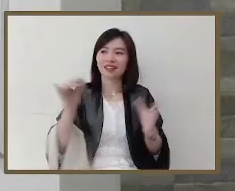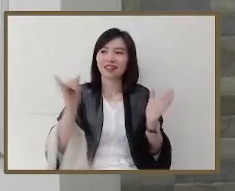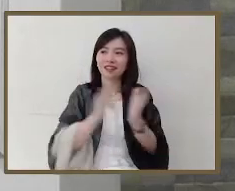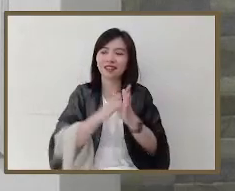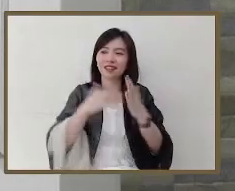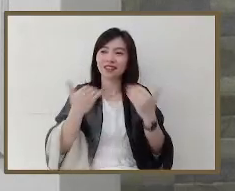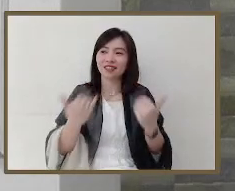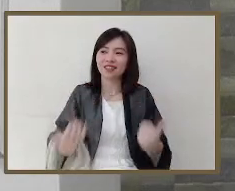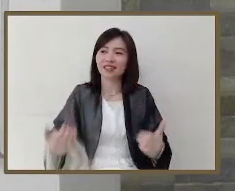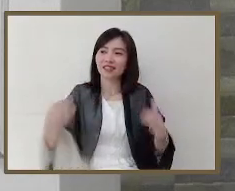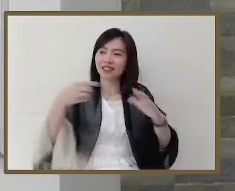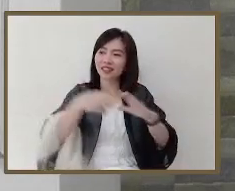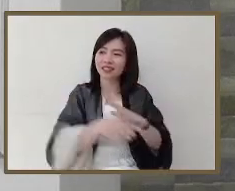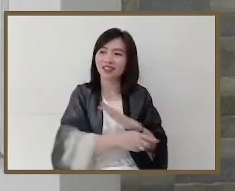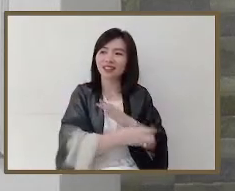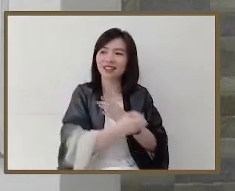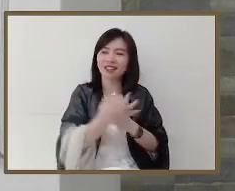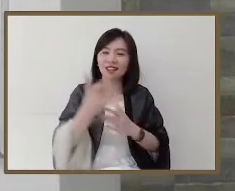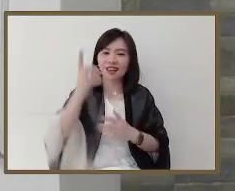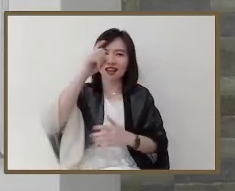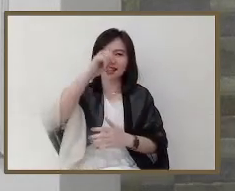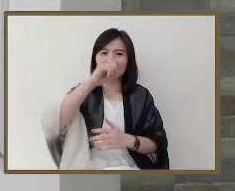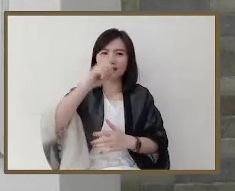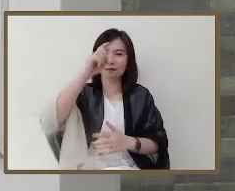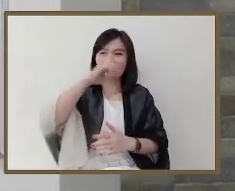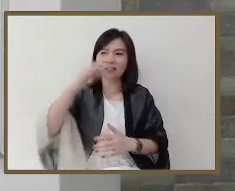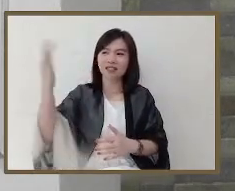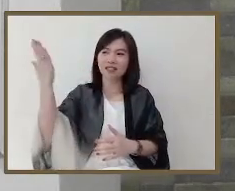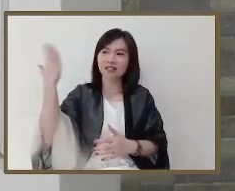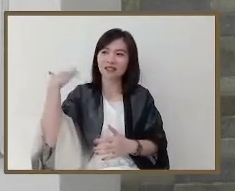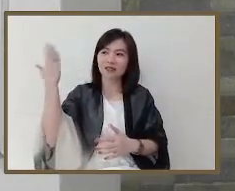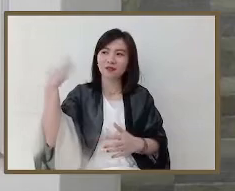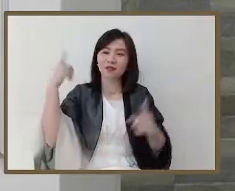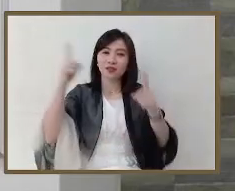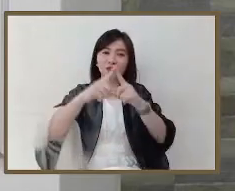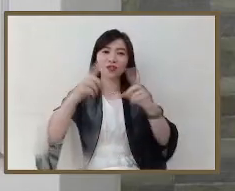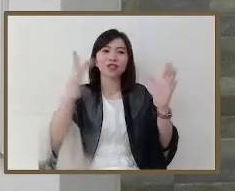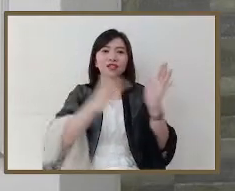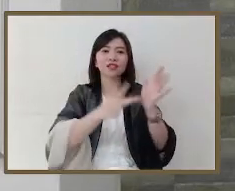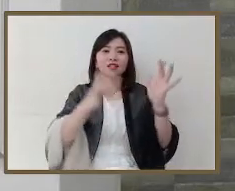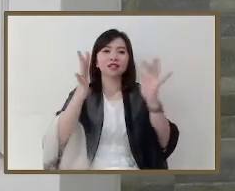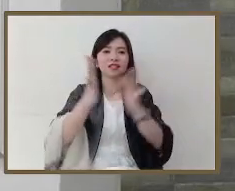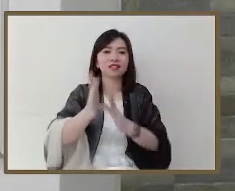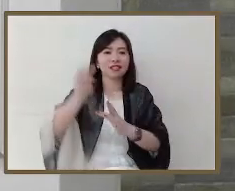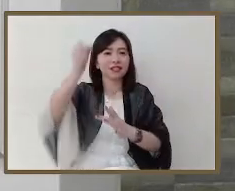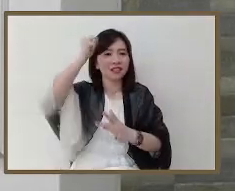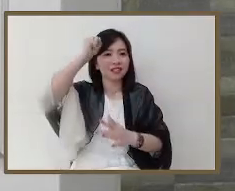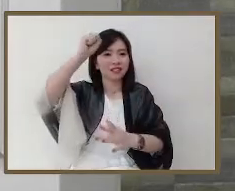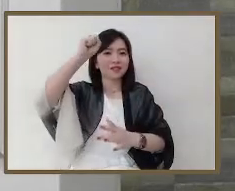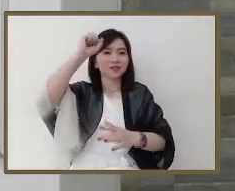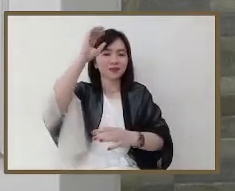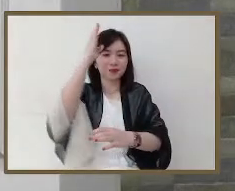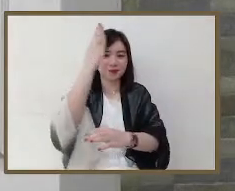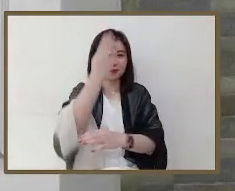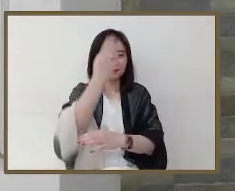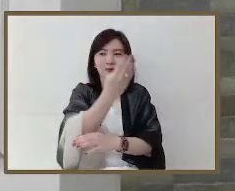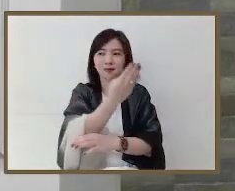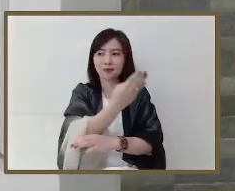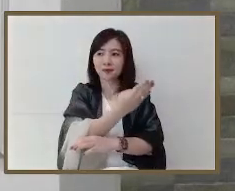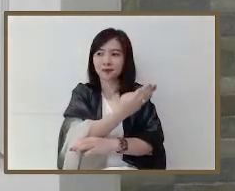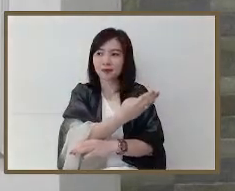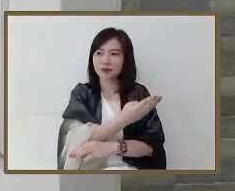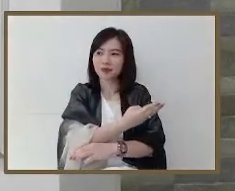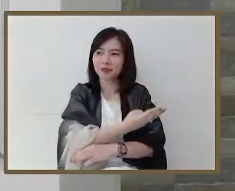down through the ages, through Jesus his